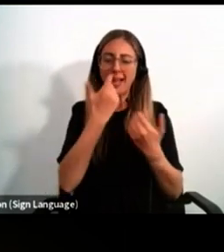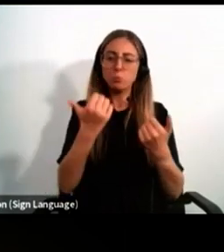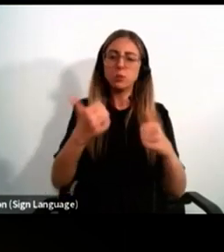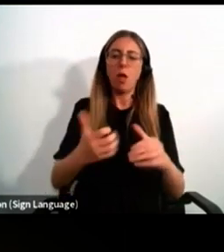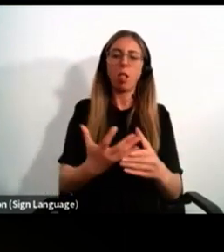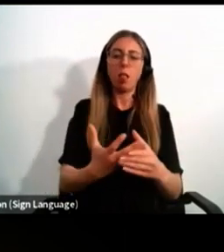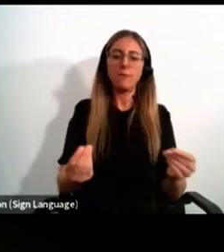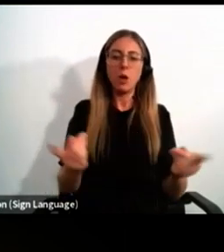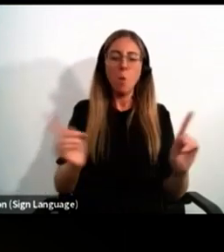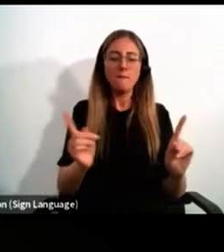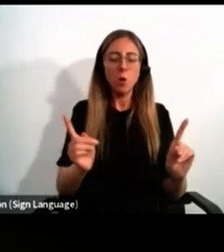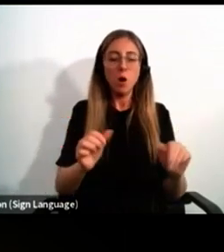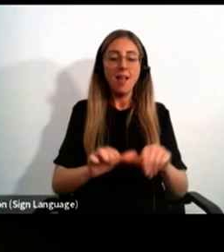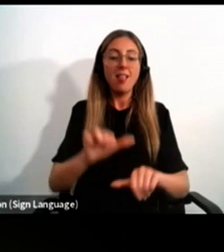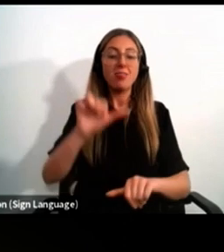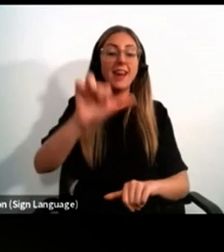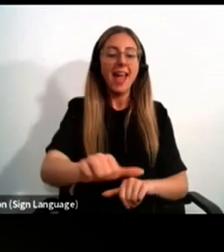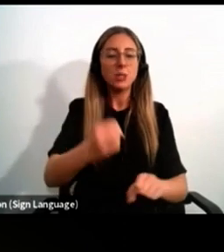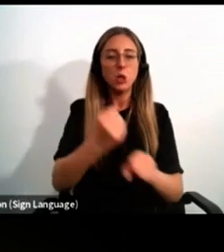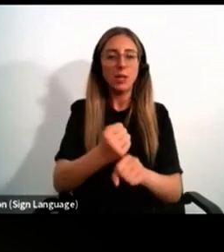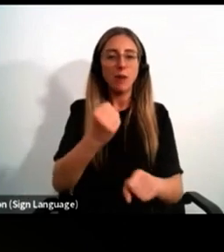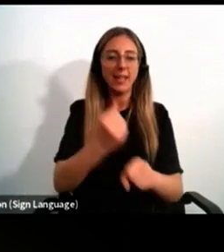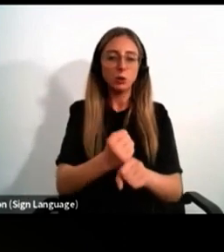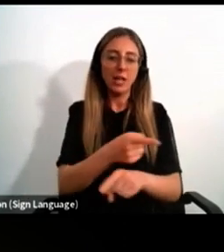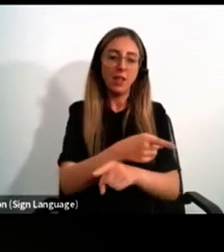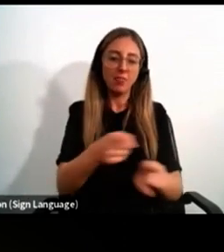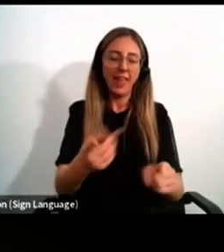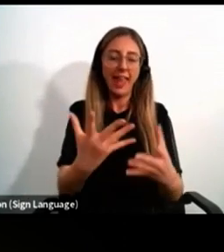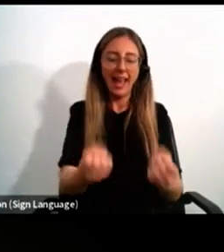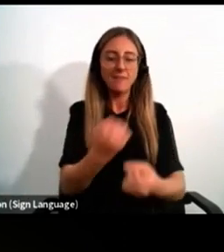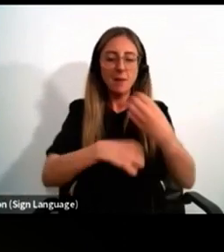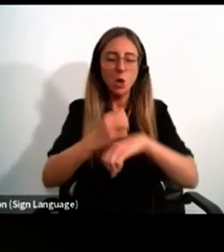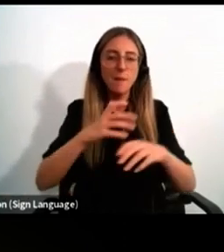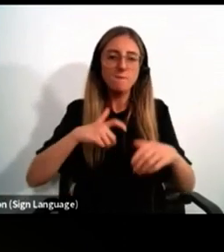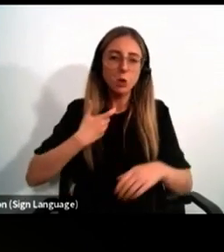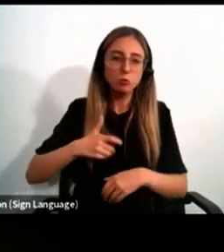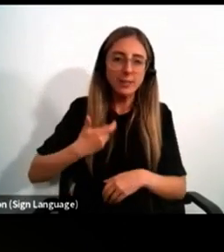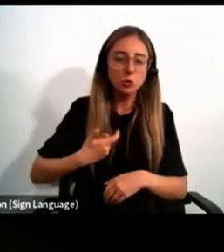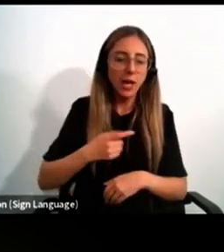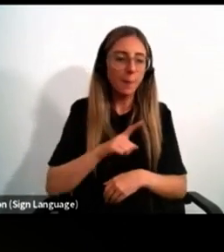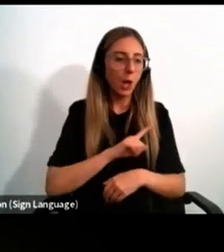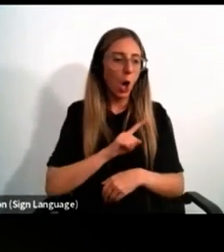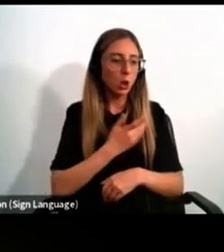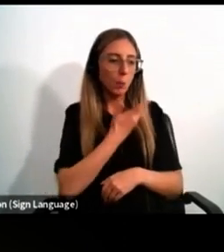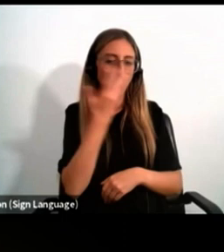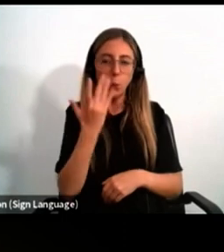young creative students who invariably get frustrated by the absence